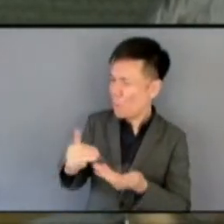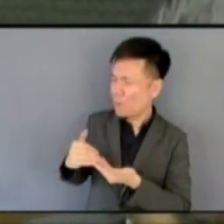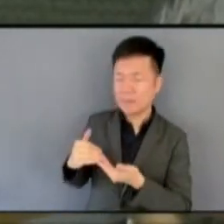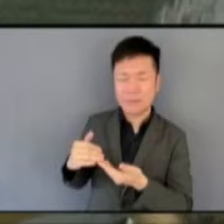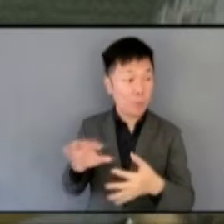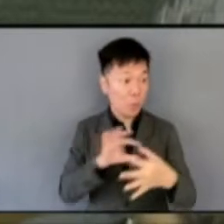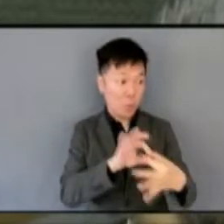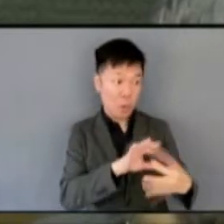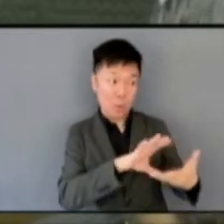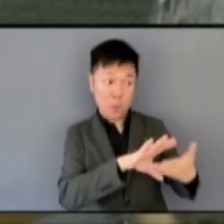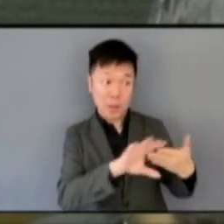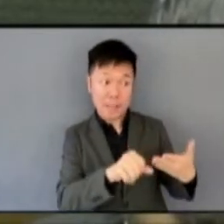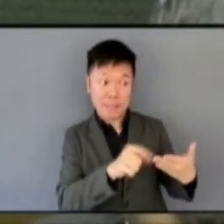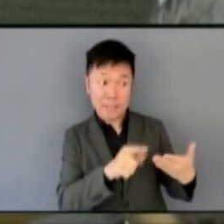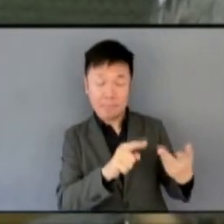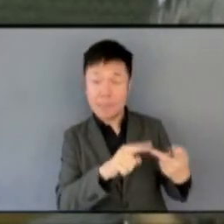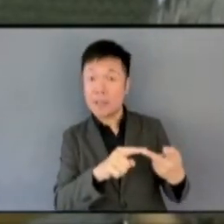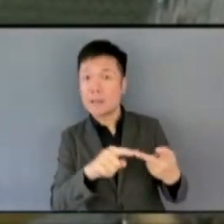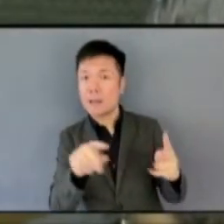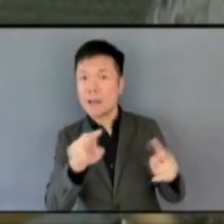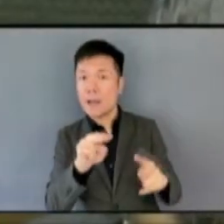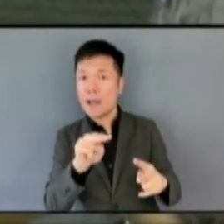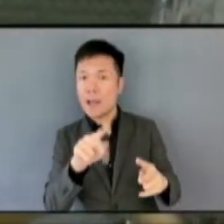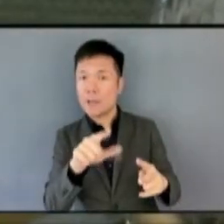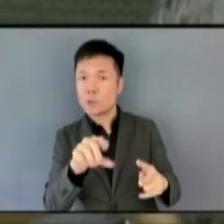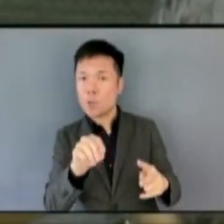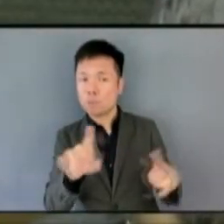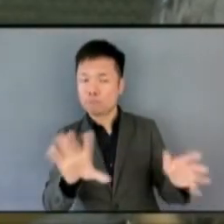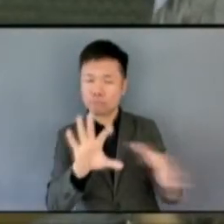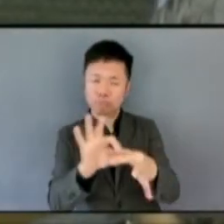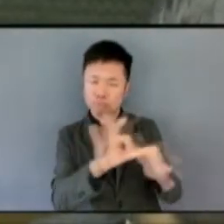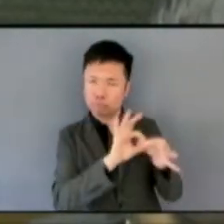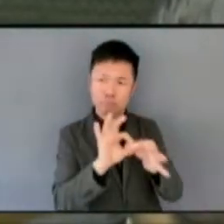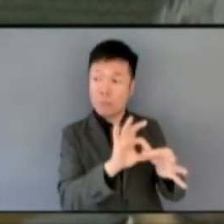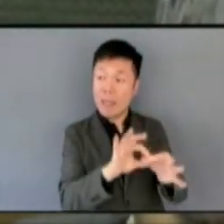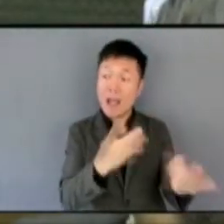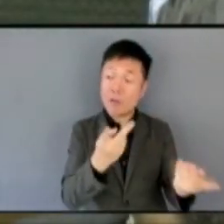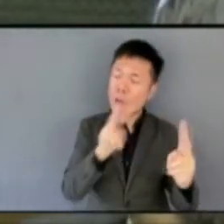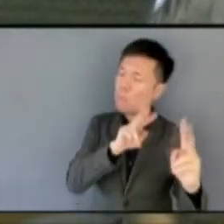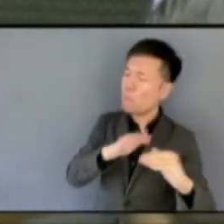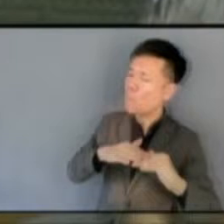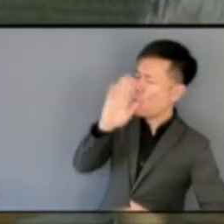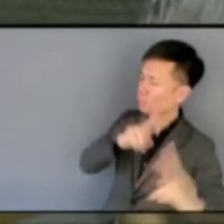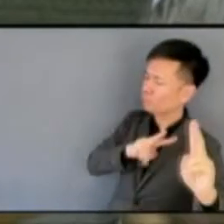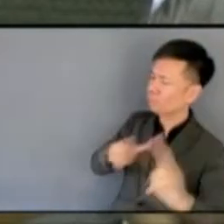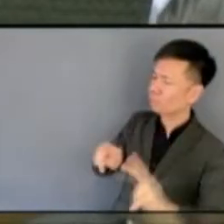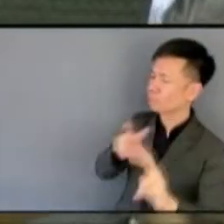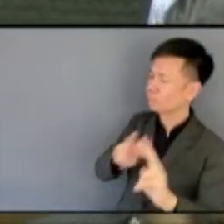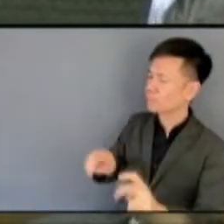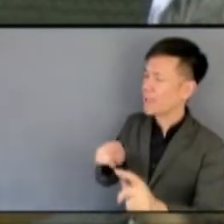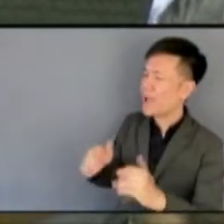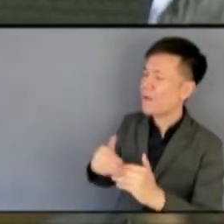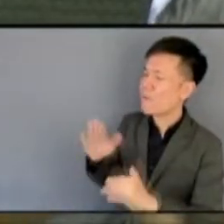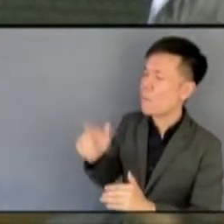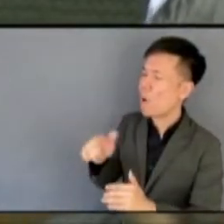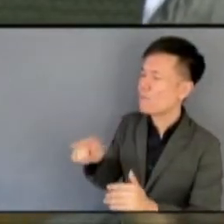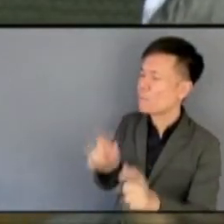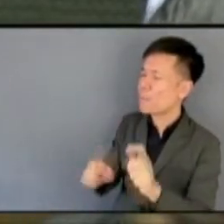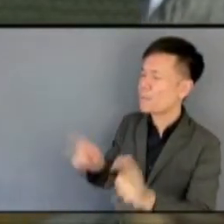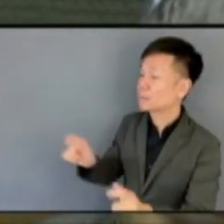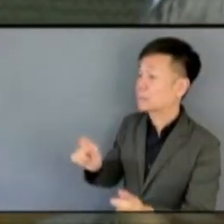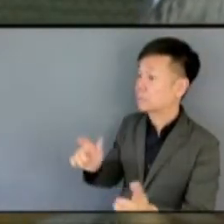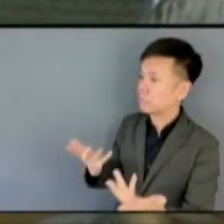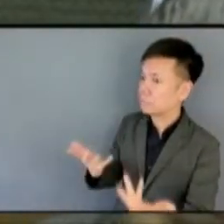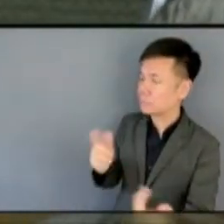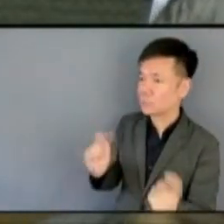other international bodies to tackle the challenges and seize the opportunities arising from demographic changes. Thank you for